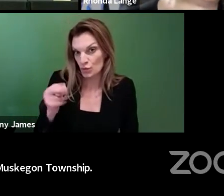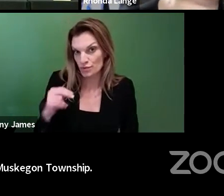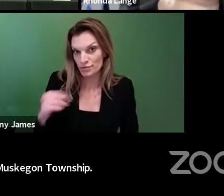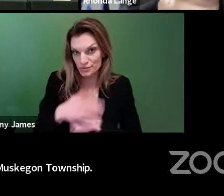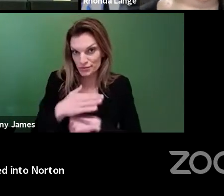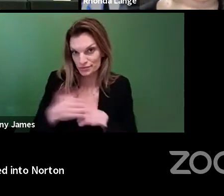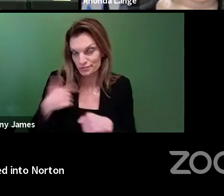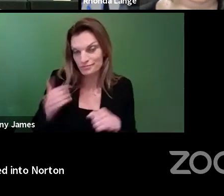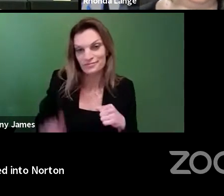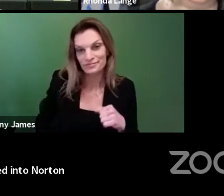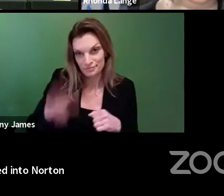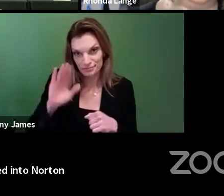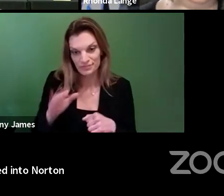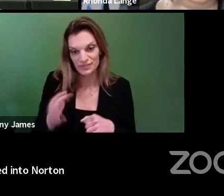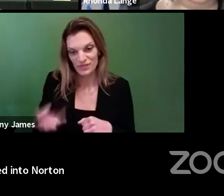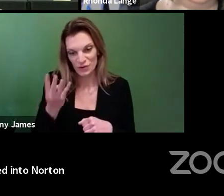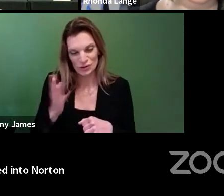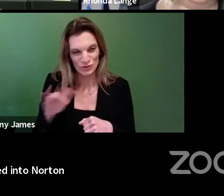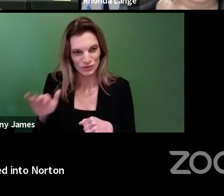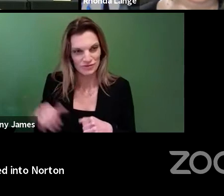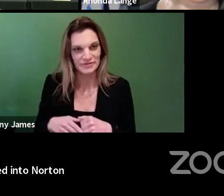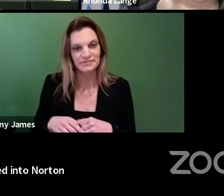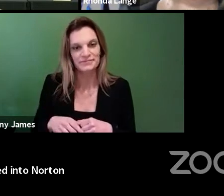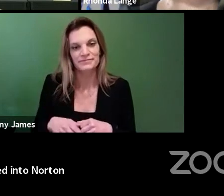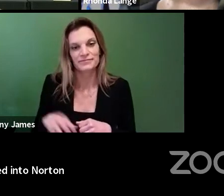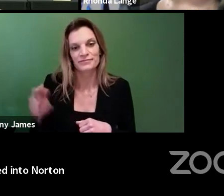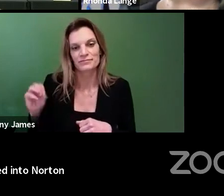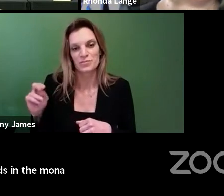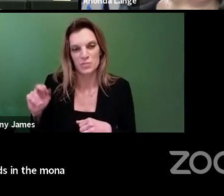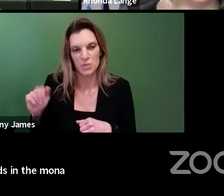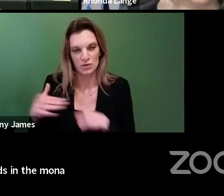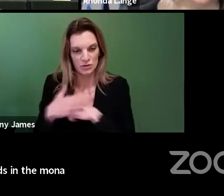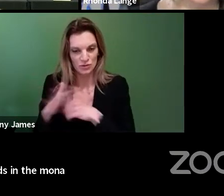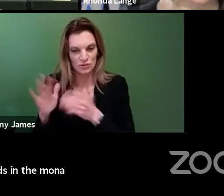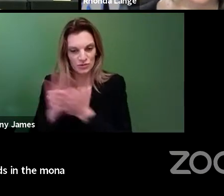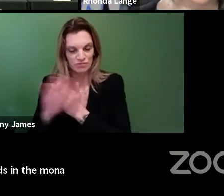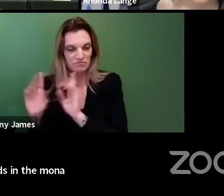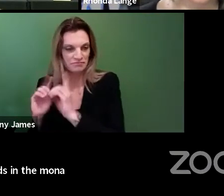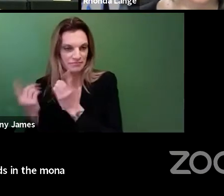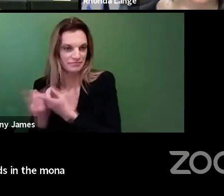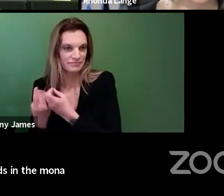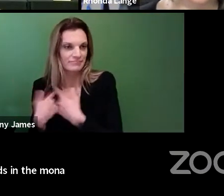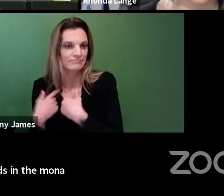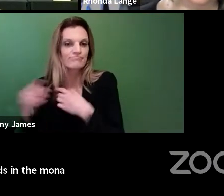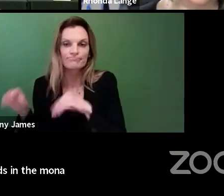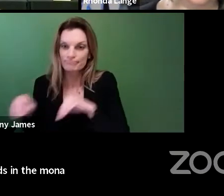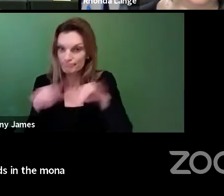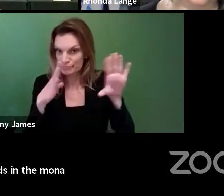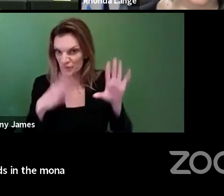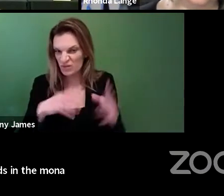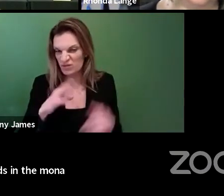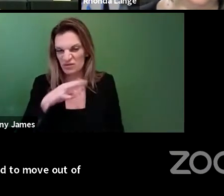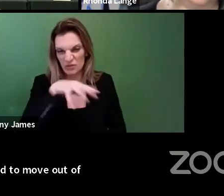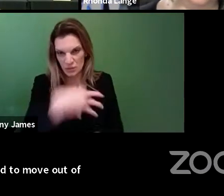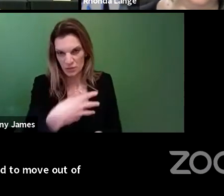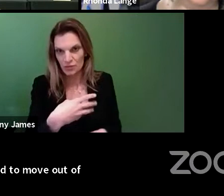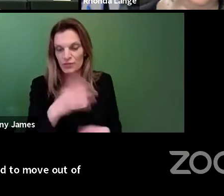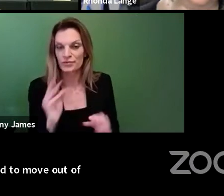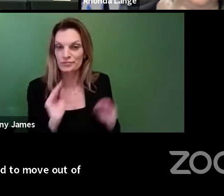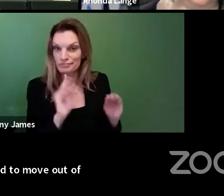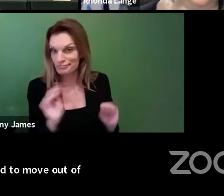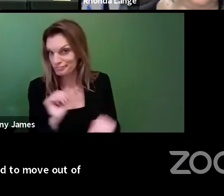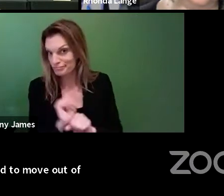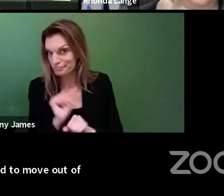in the Mona Shores School District. I've had to move out of the state about four times because of lack of